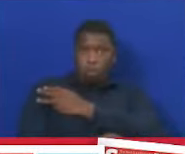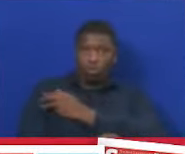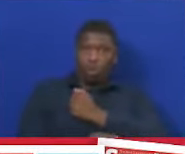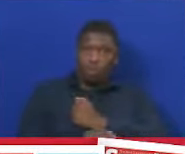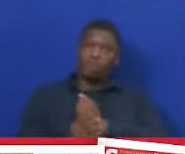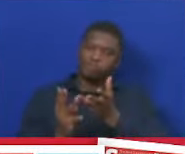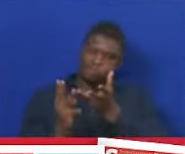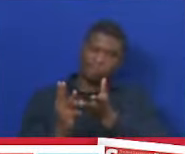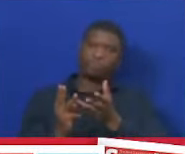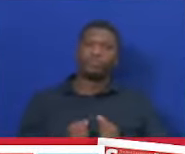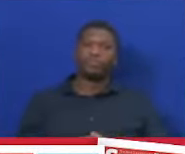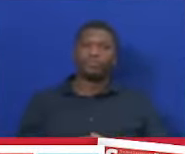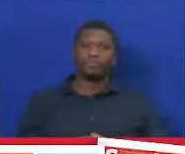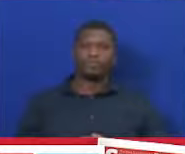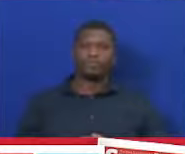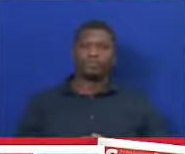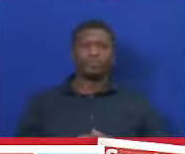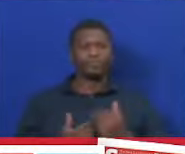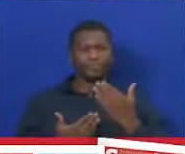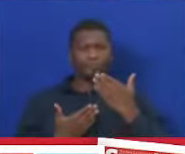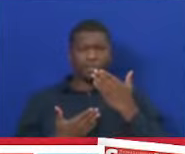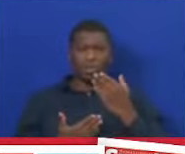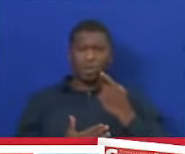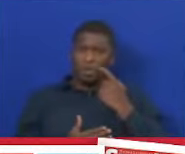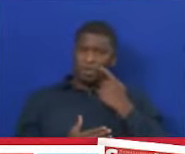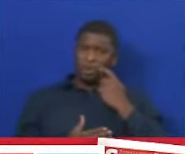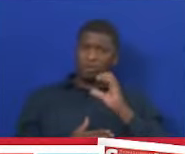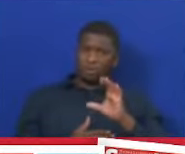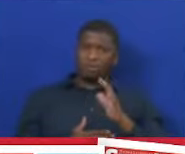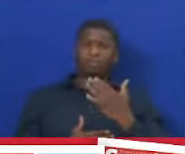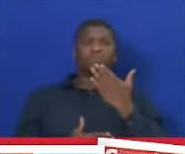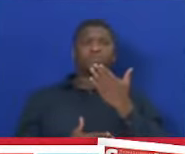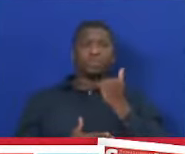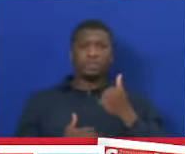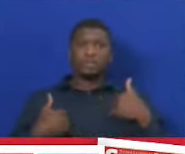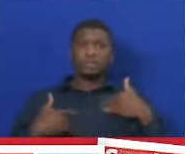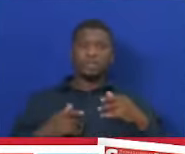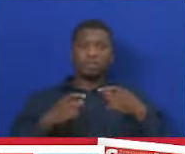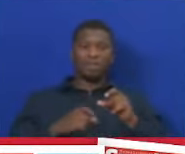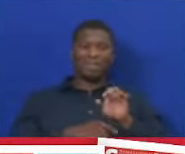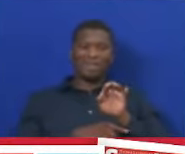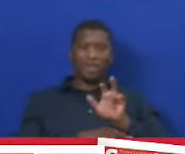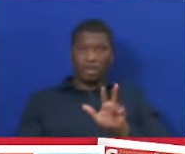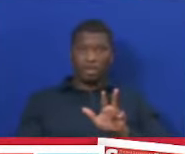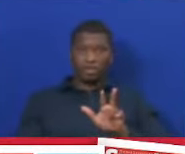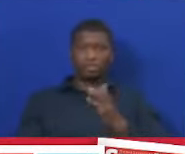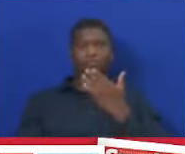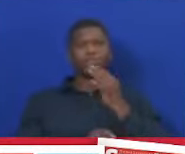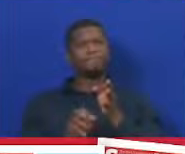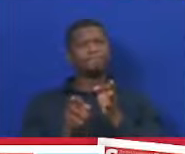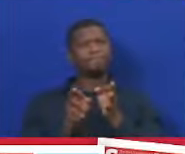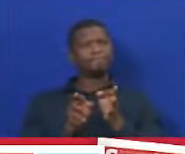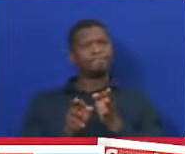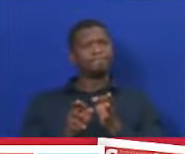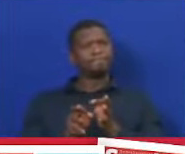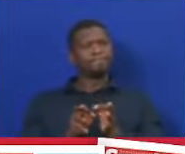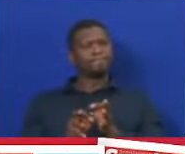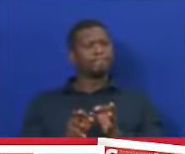Thank you, Witness C. Please, picking up from paragraph 38, please then describe to the Commission